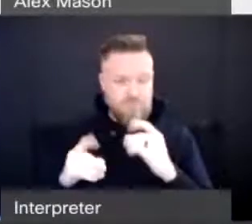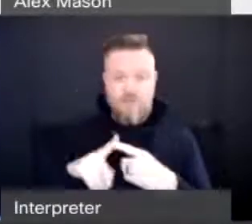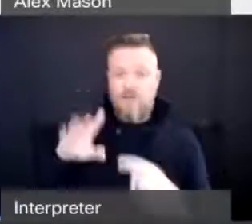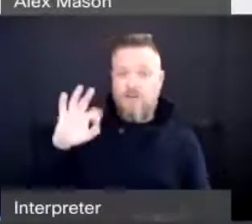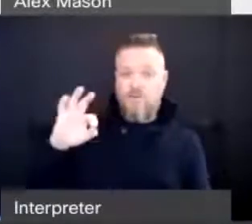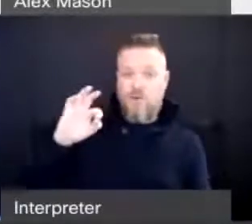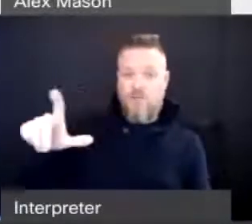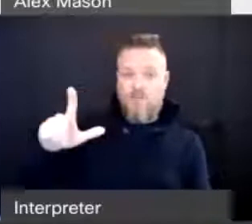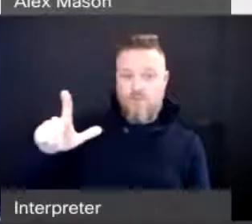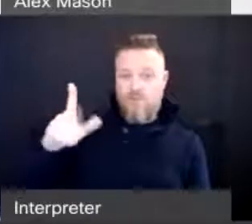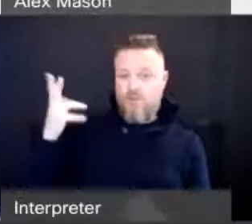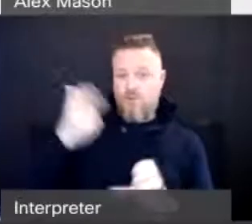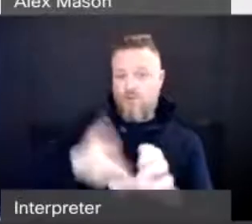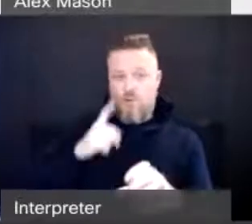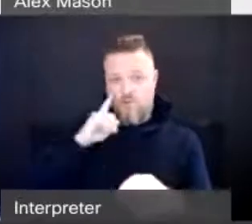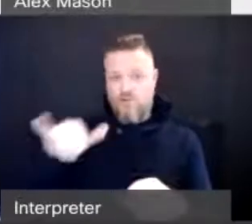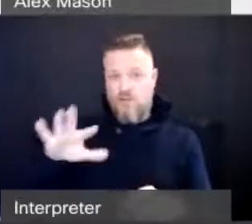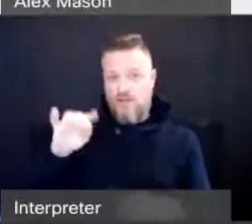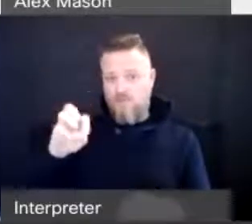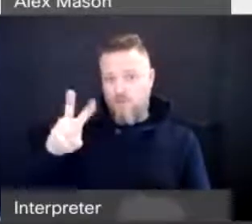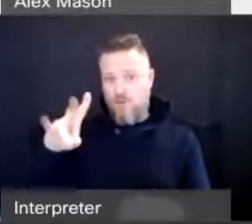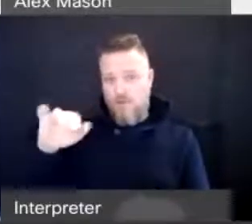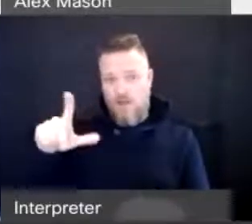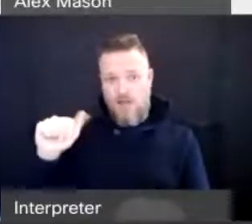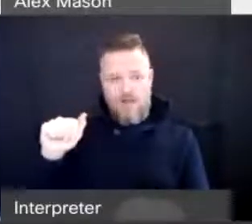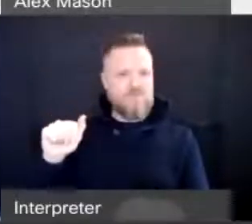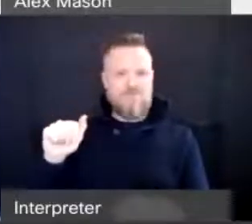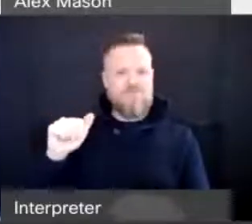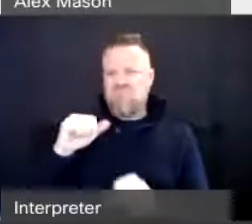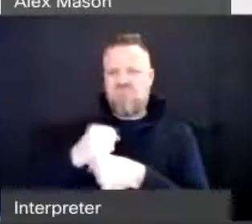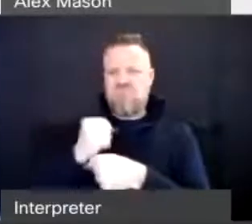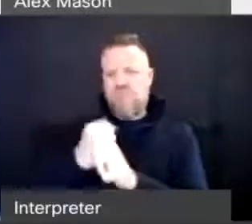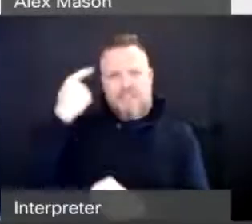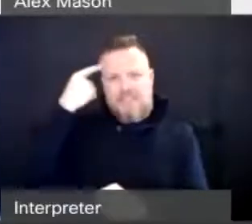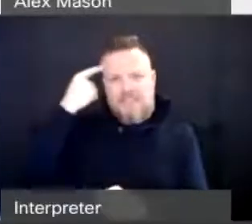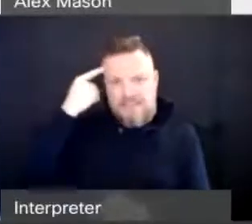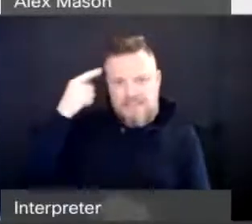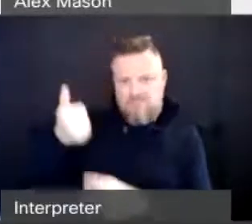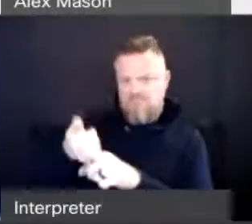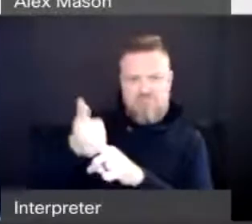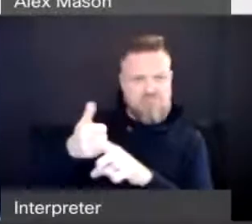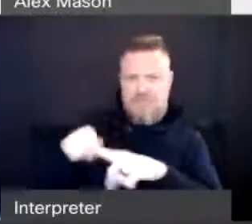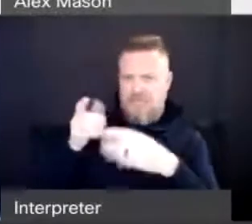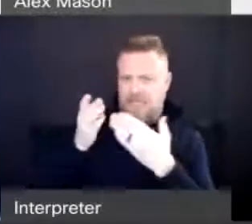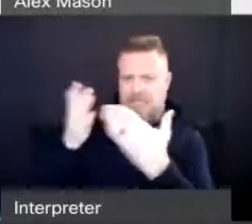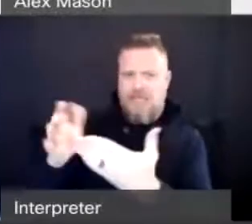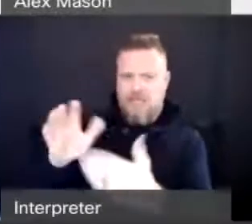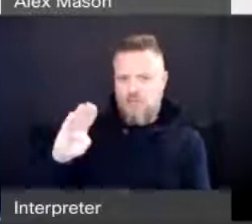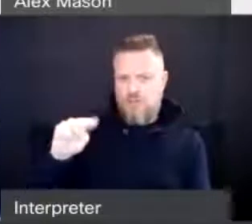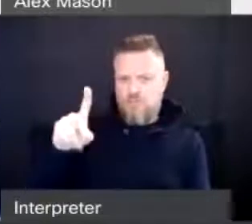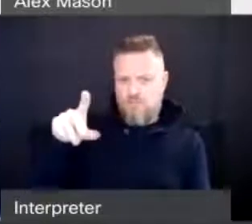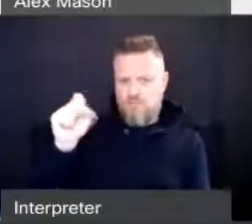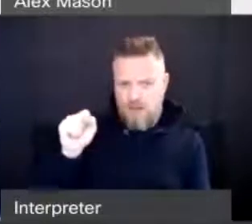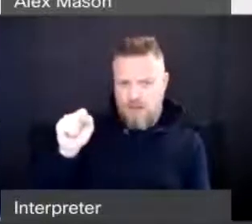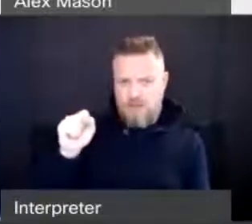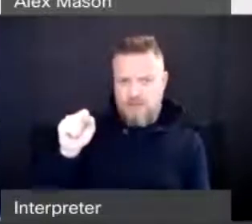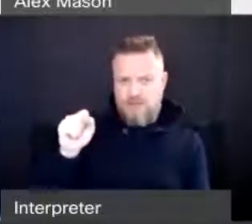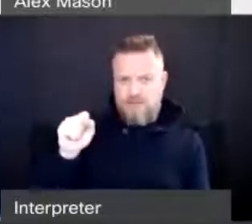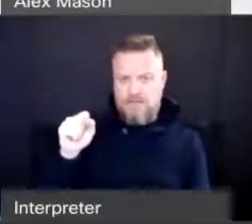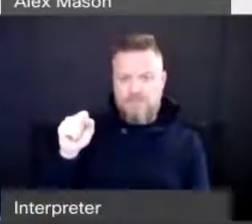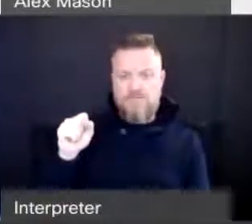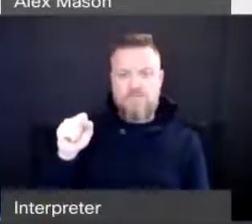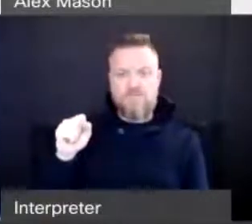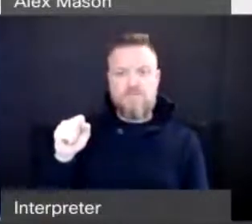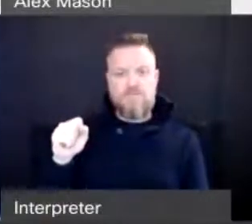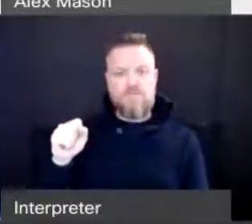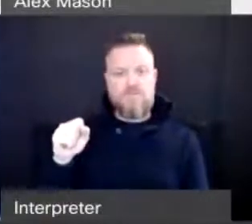formula doesn't necessarily make sense because they can't issue bonds, but it's really making it's